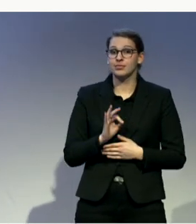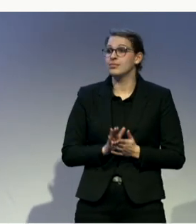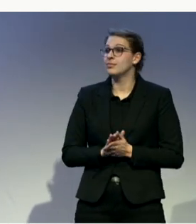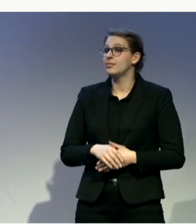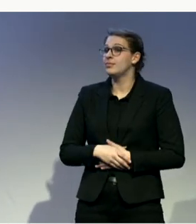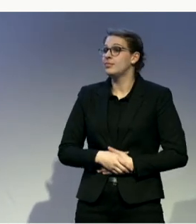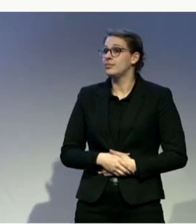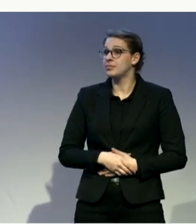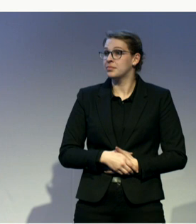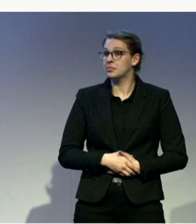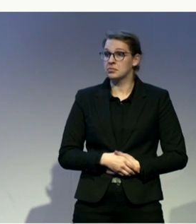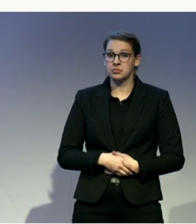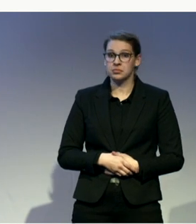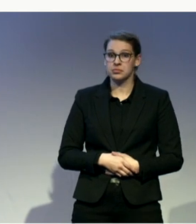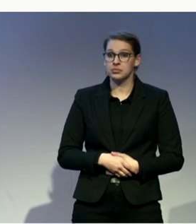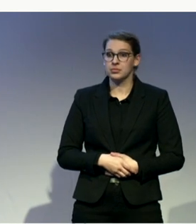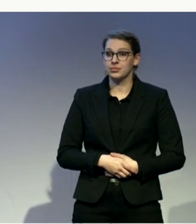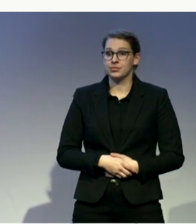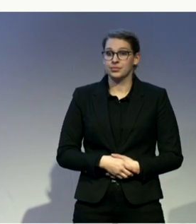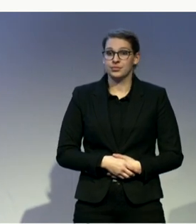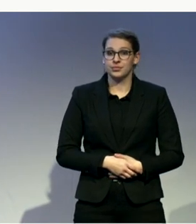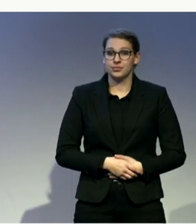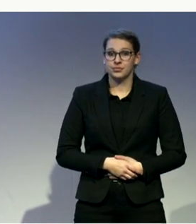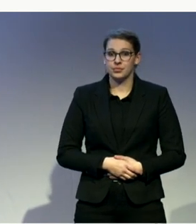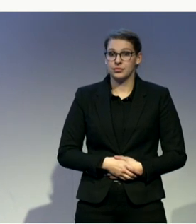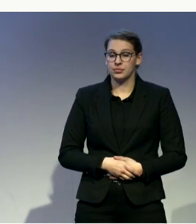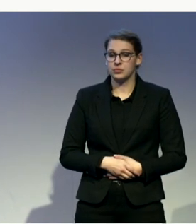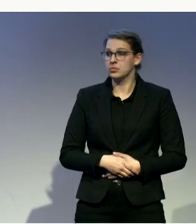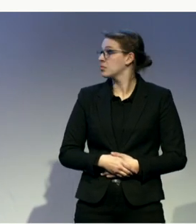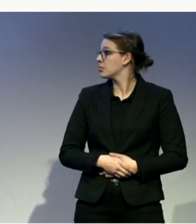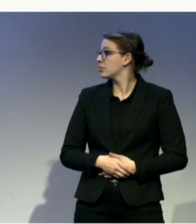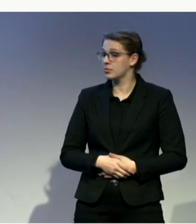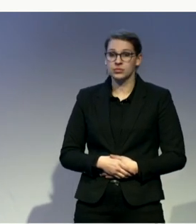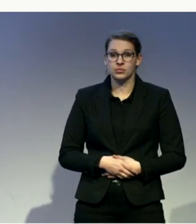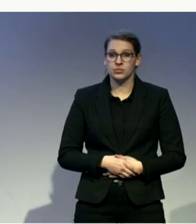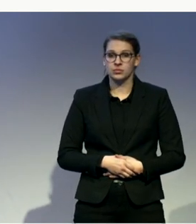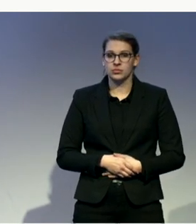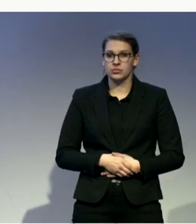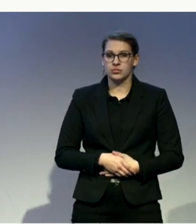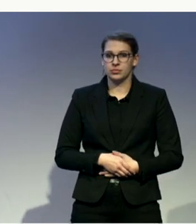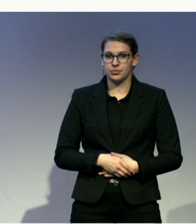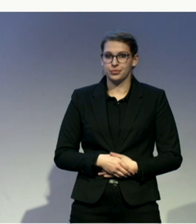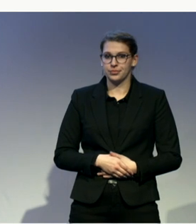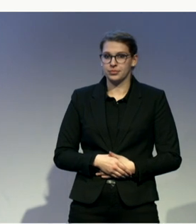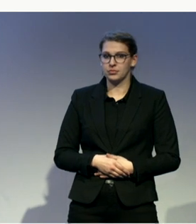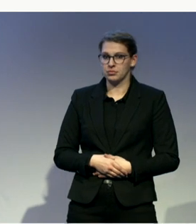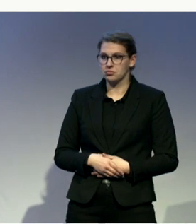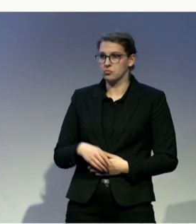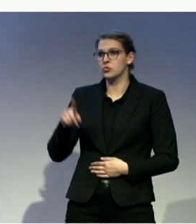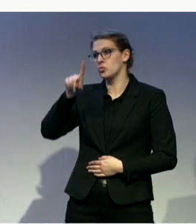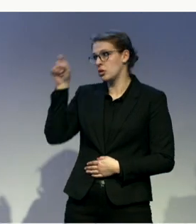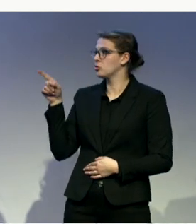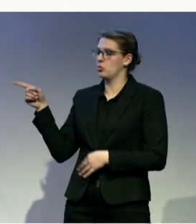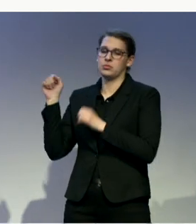if there are more than one question, and then the panelists will reply all together. So I see there is one over there.